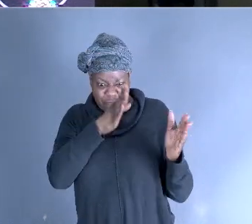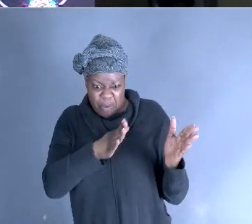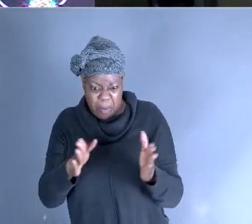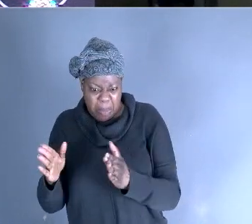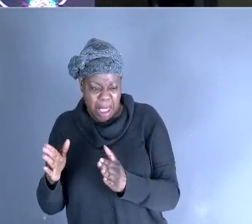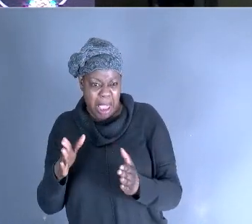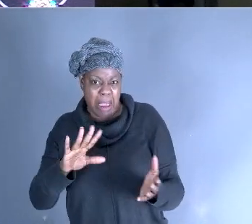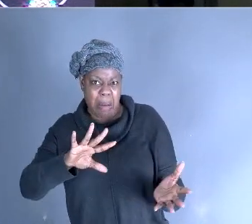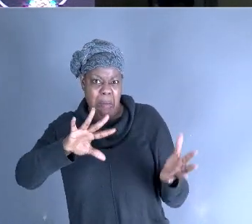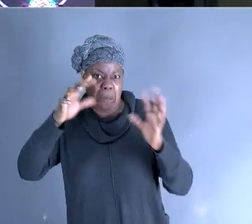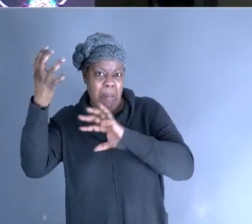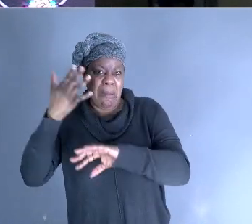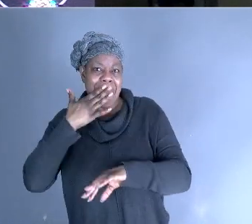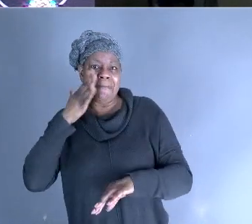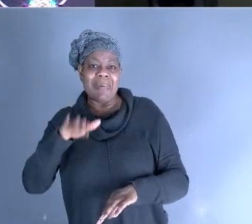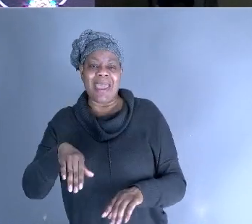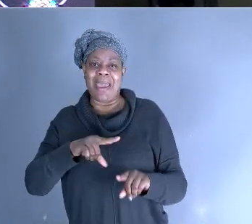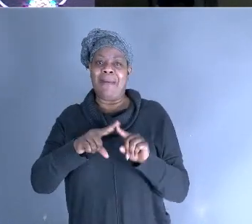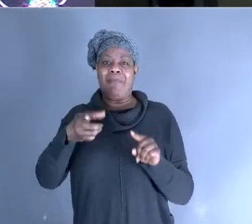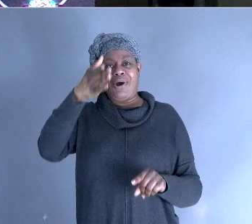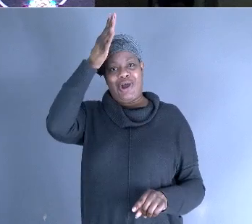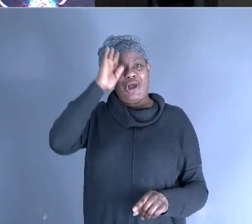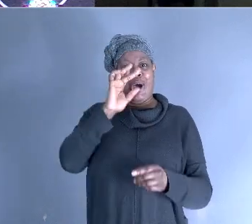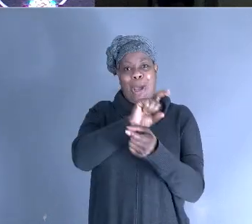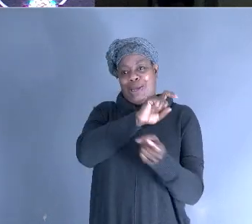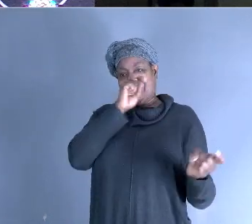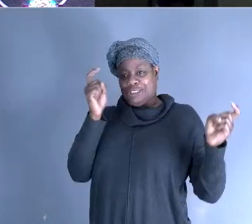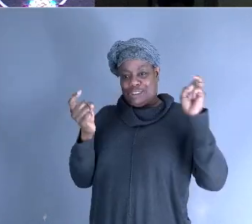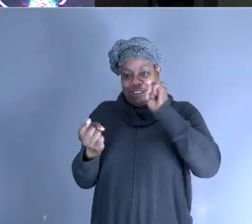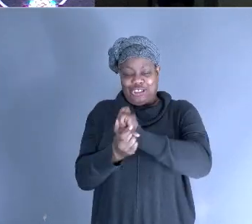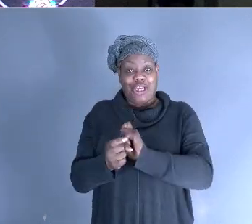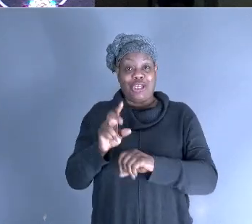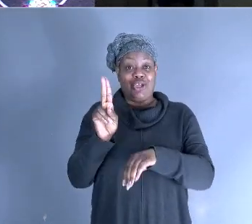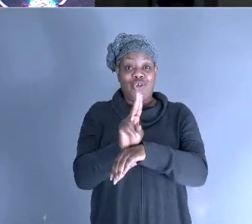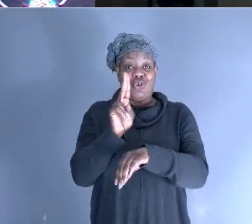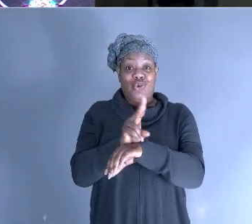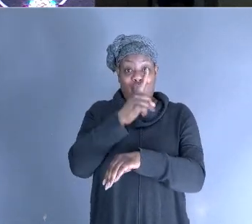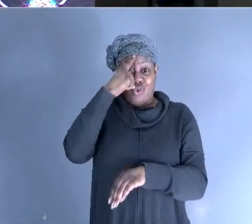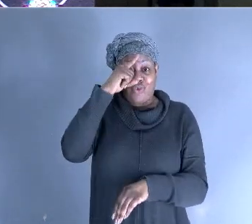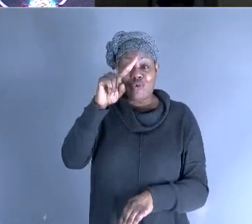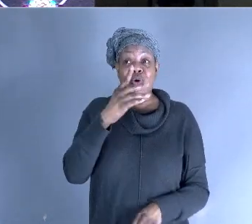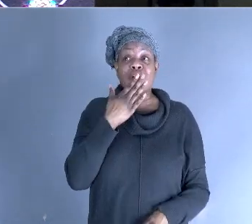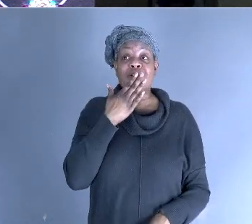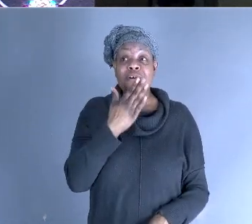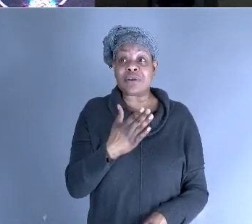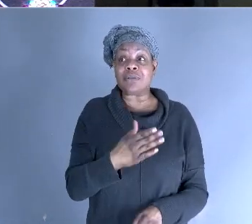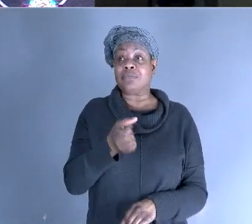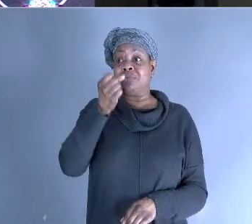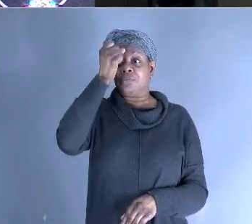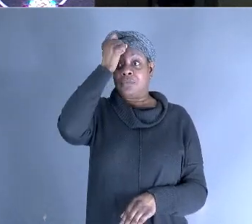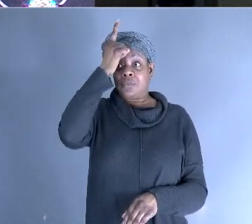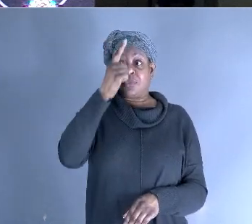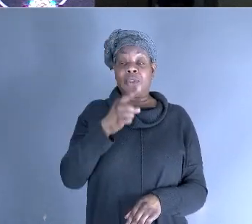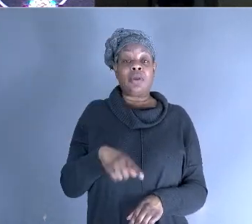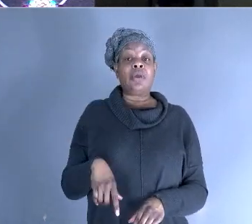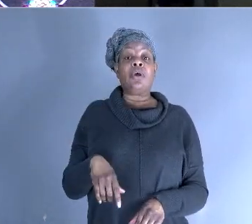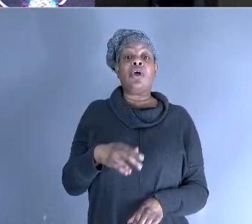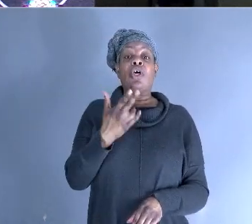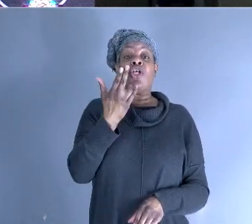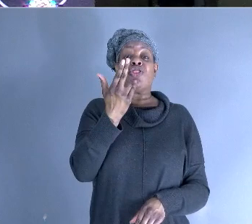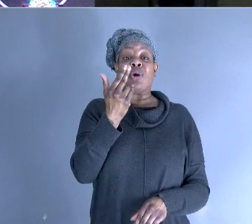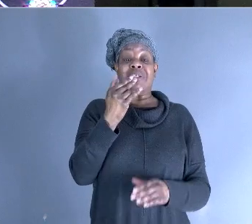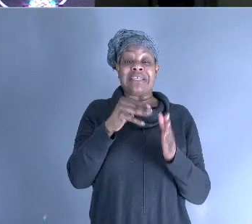for his good. We as a ministry in Jubilee worship over 13 million streams of music